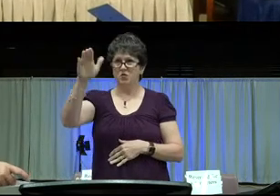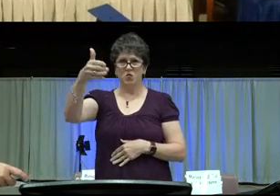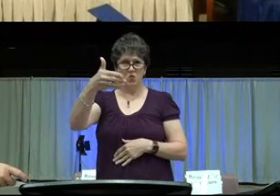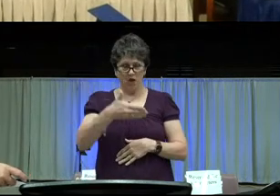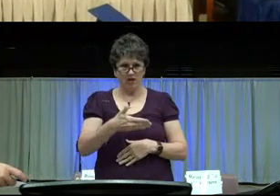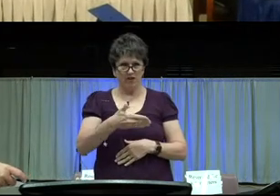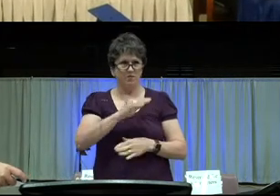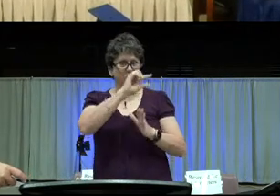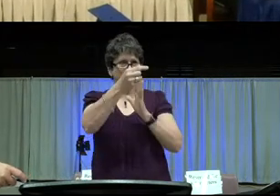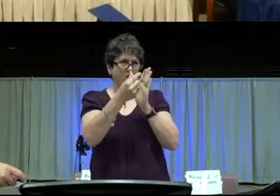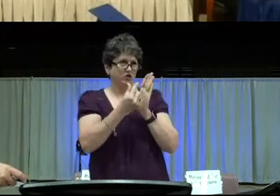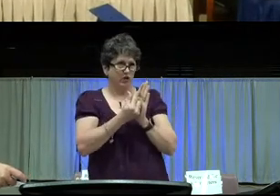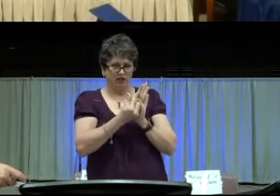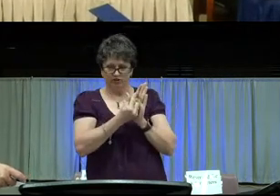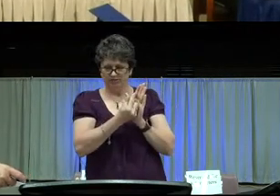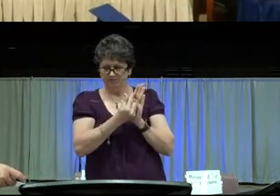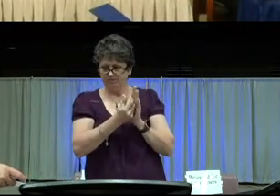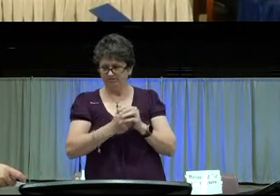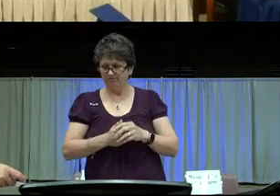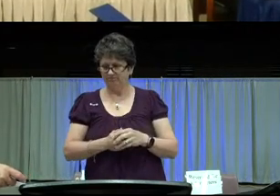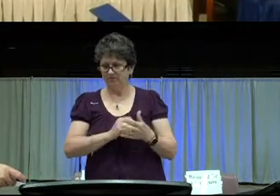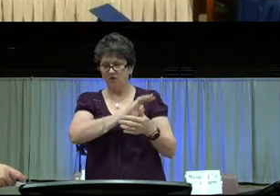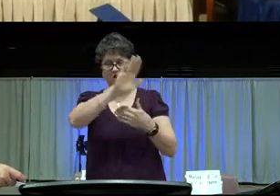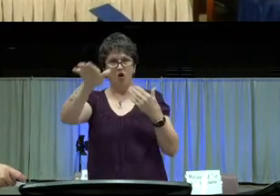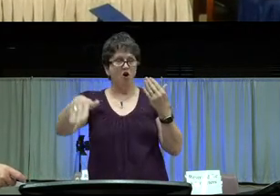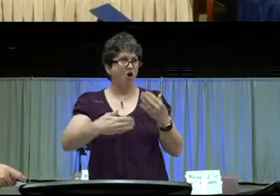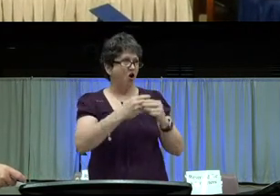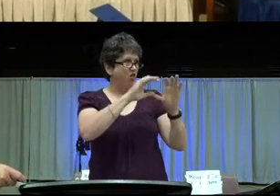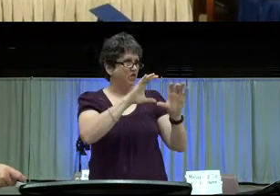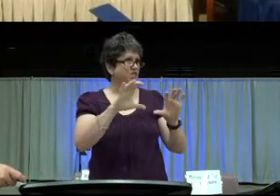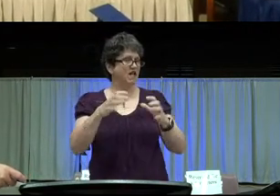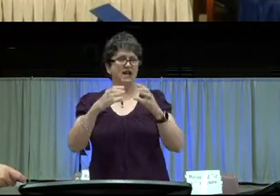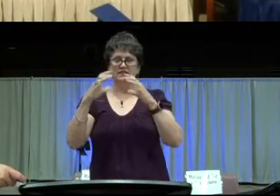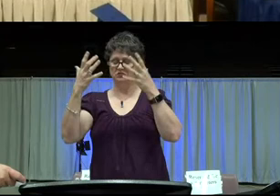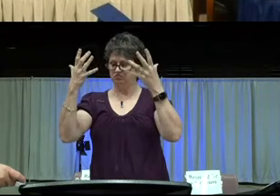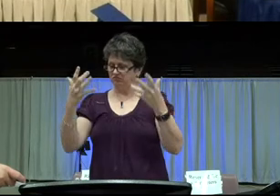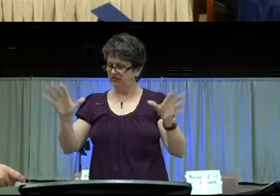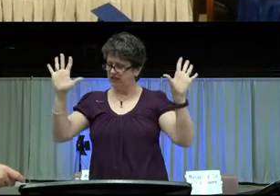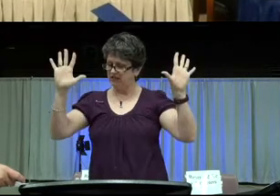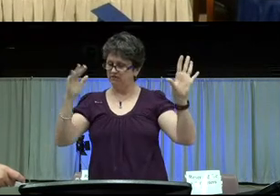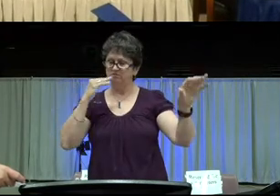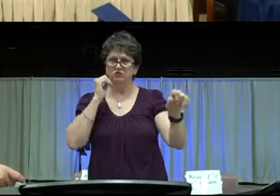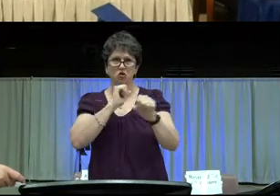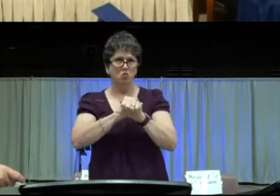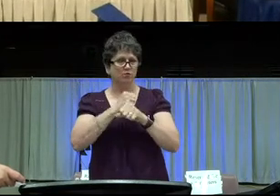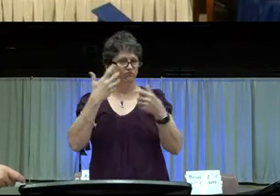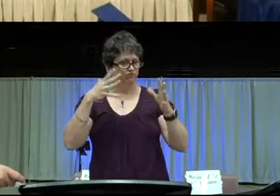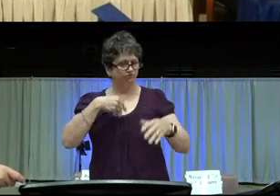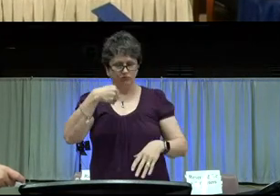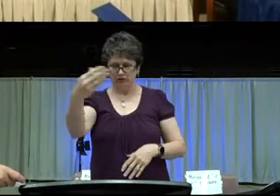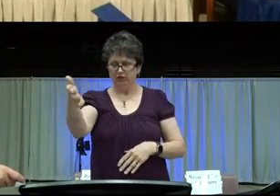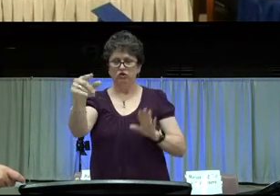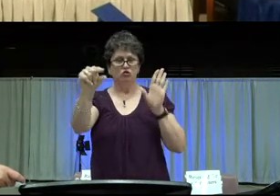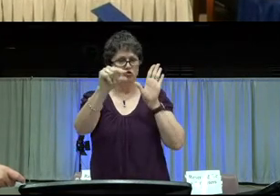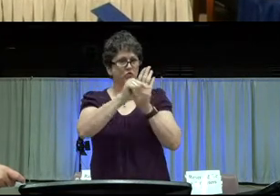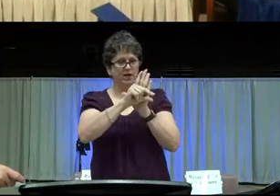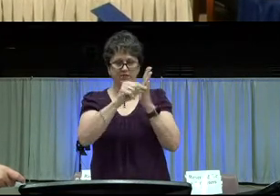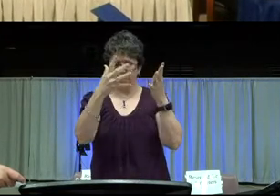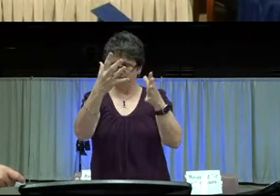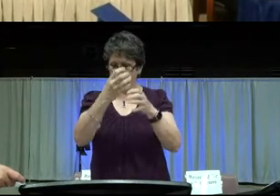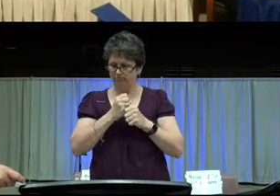Welcome to graduation. All of the classes are done, assignments are turned in, and grades have been